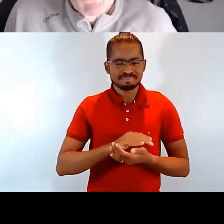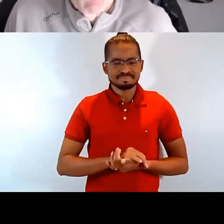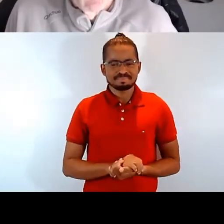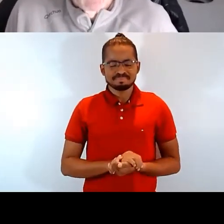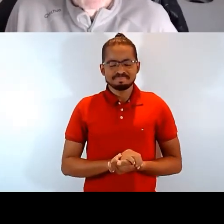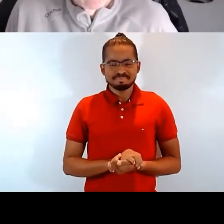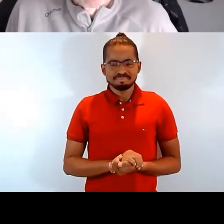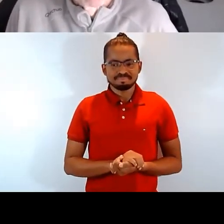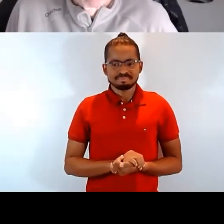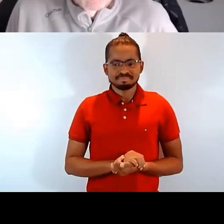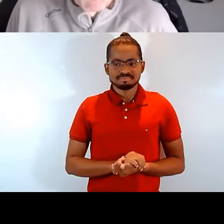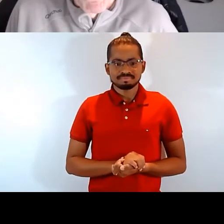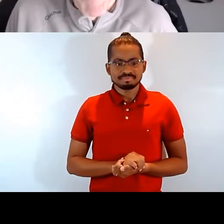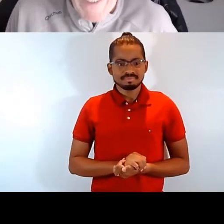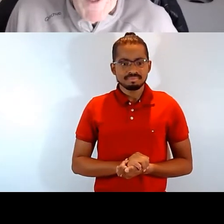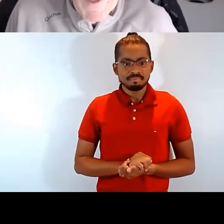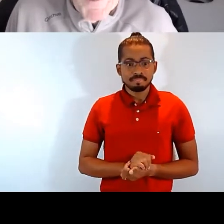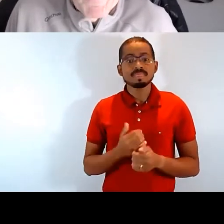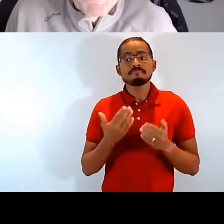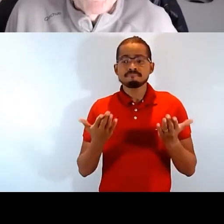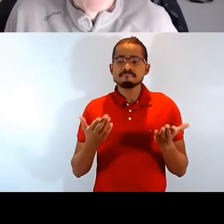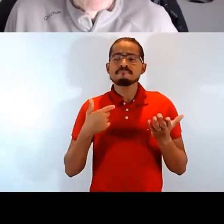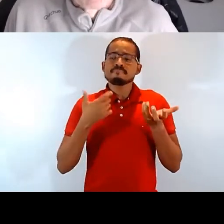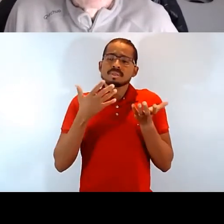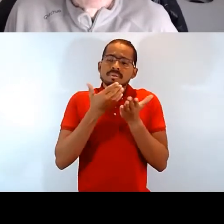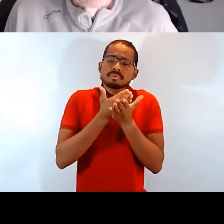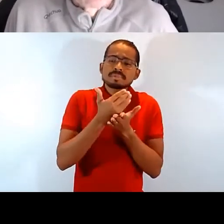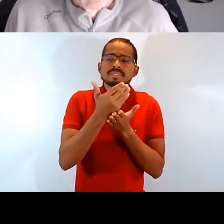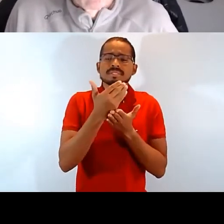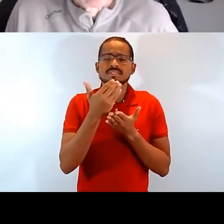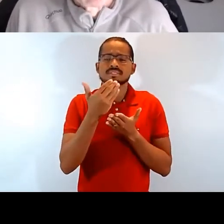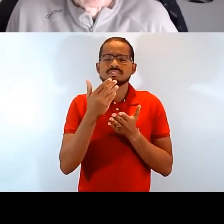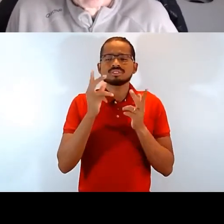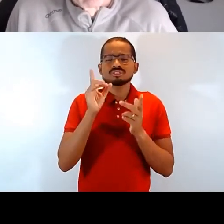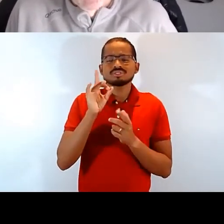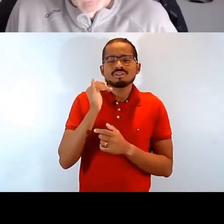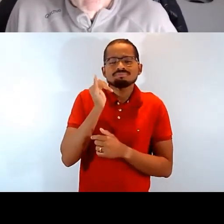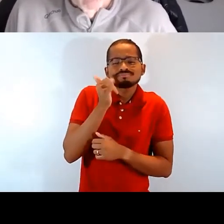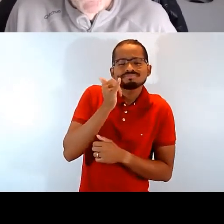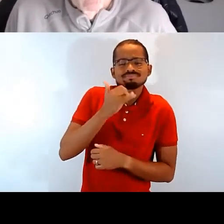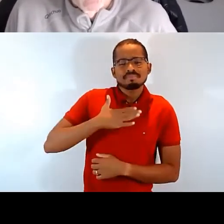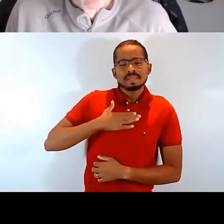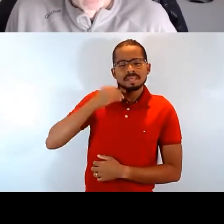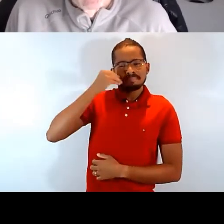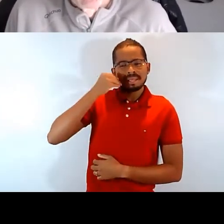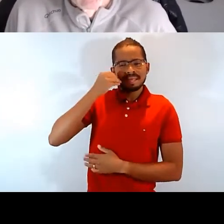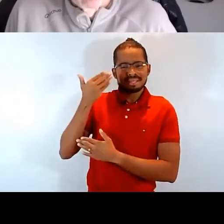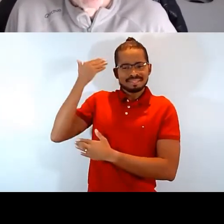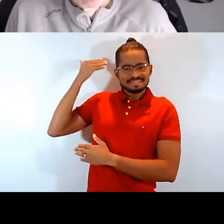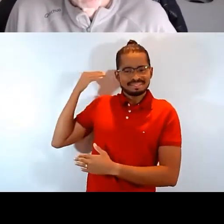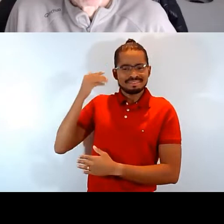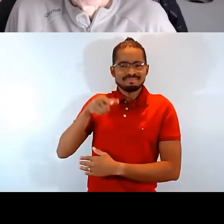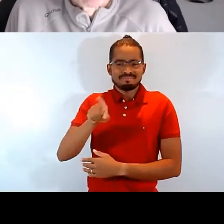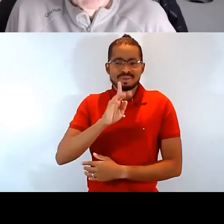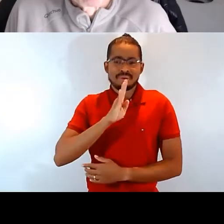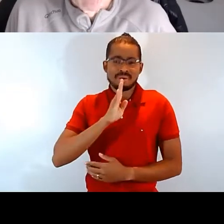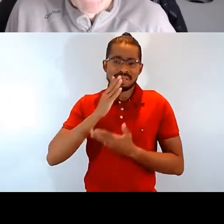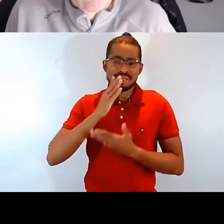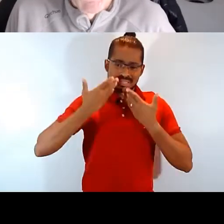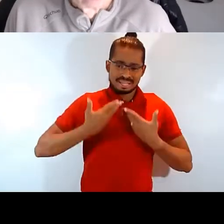I will say a few words about my personal background, so as to see where I come from, what is generally called